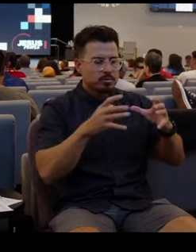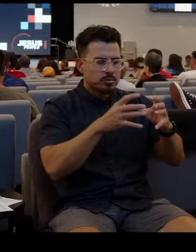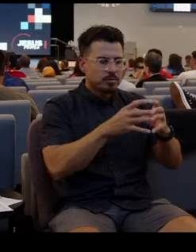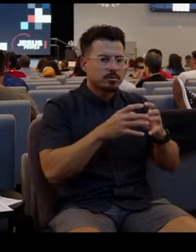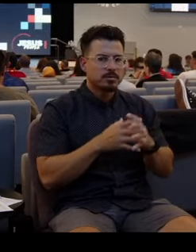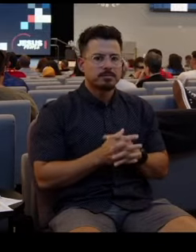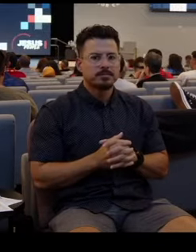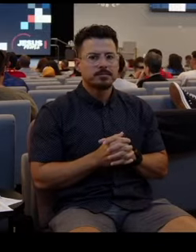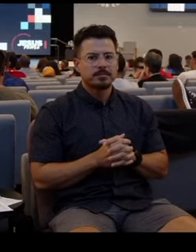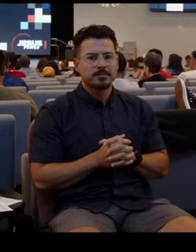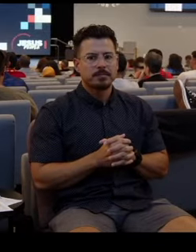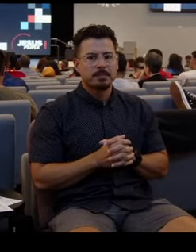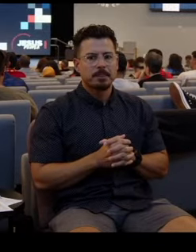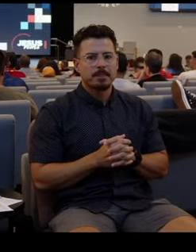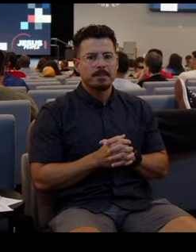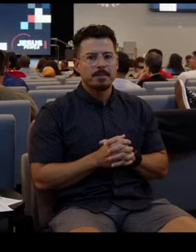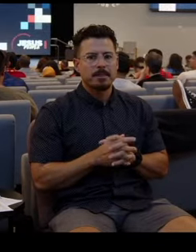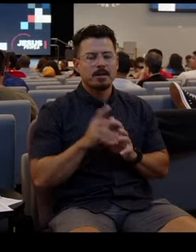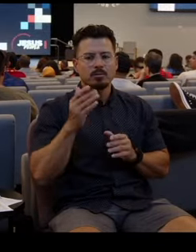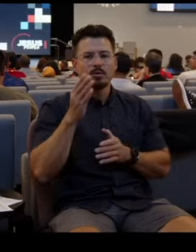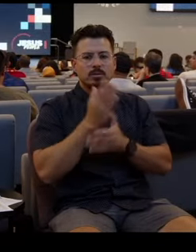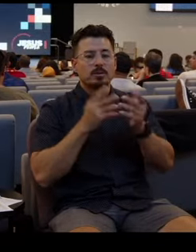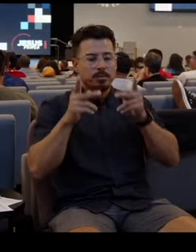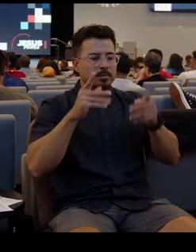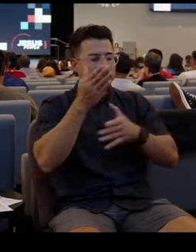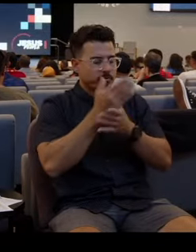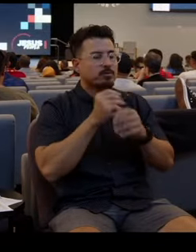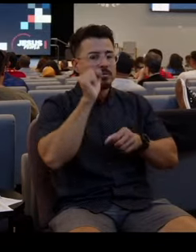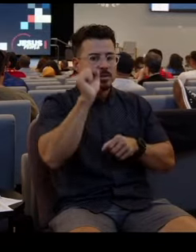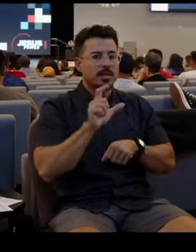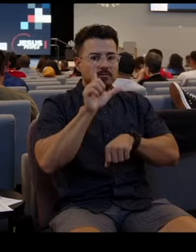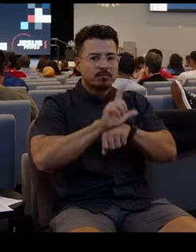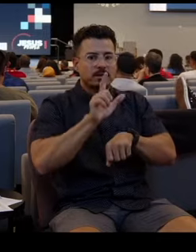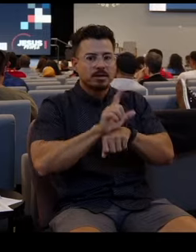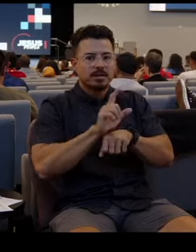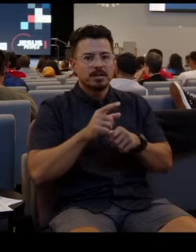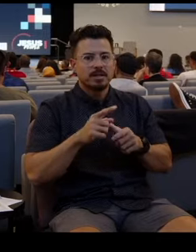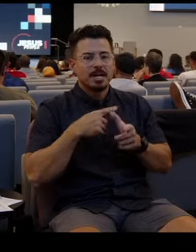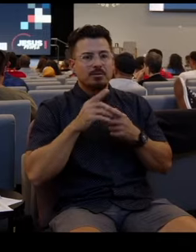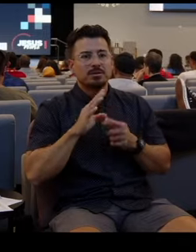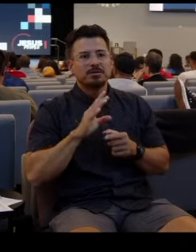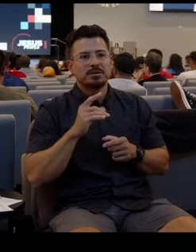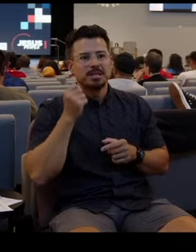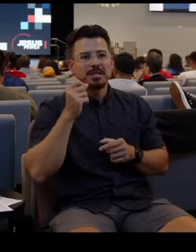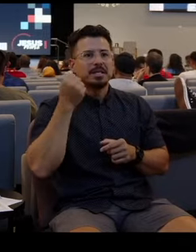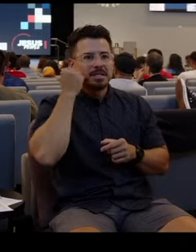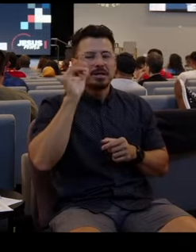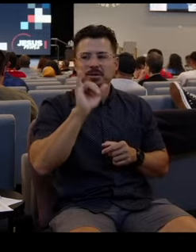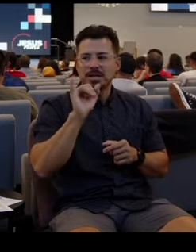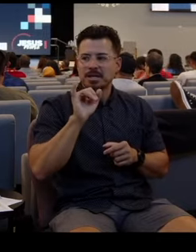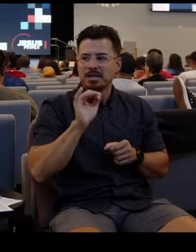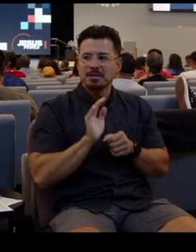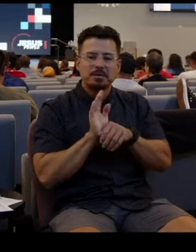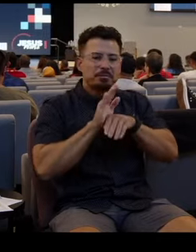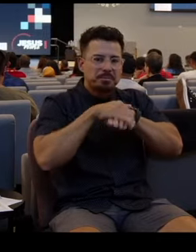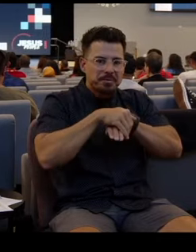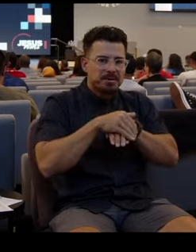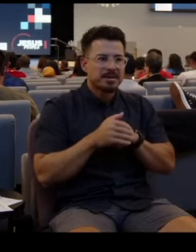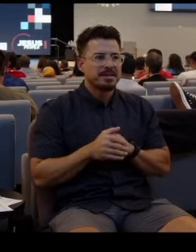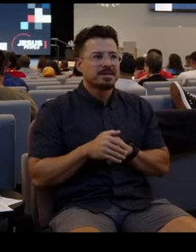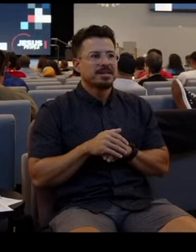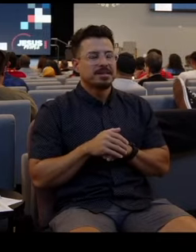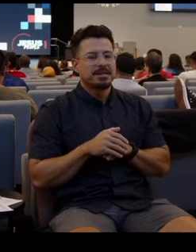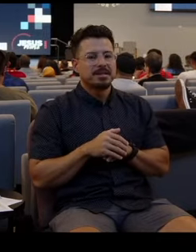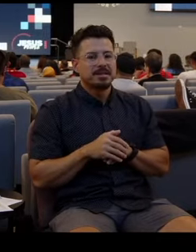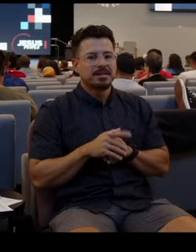something. Some of the guys from South London are here. I might sound like a total hypocrite to them because I've sat across with these guys at coffee and said,